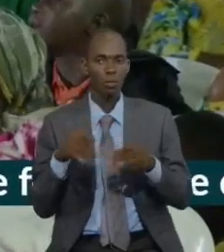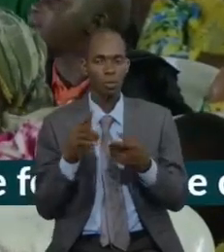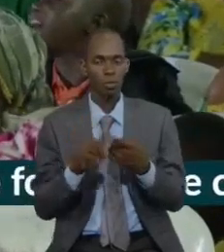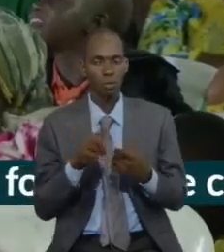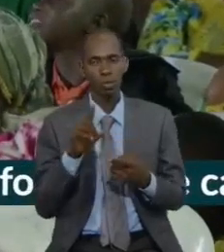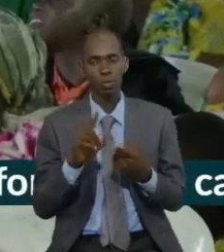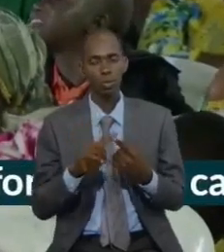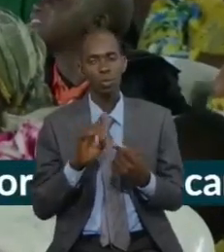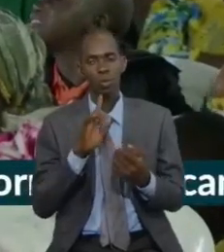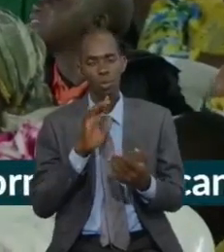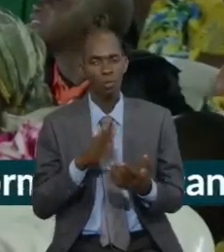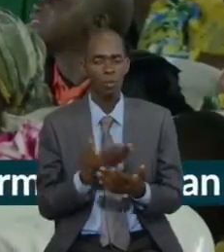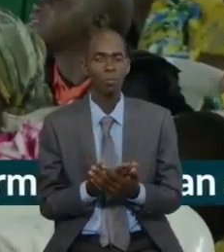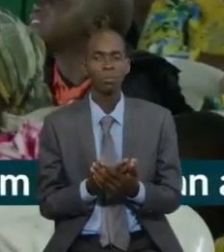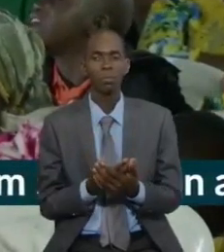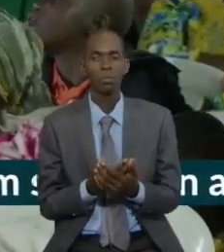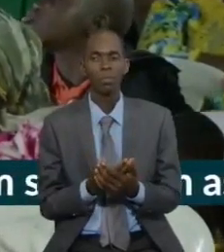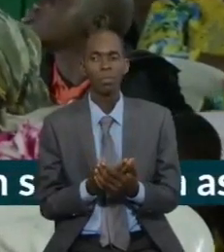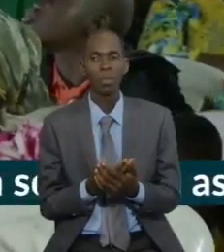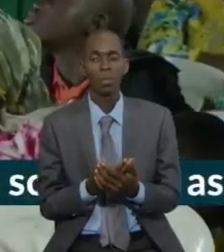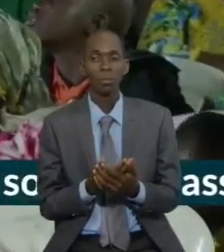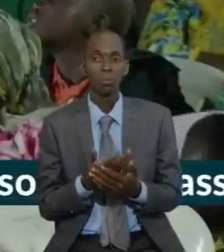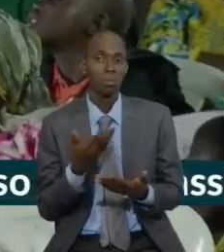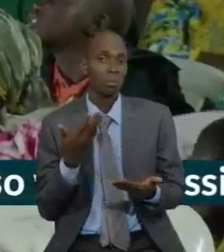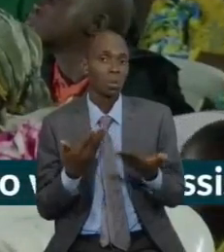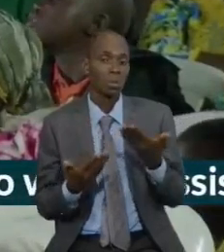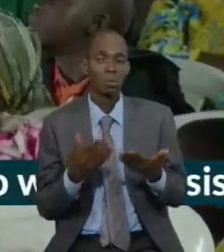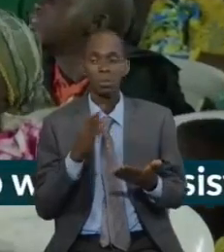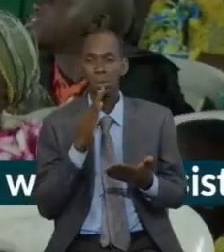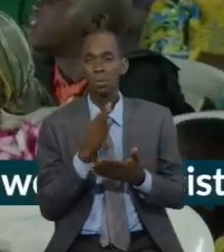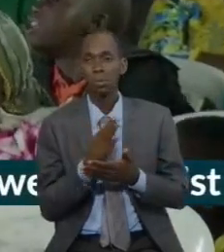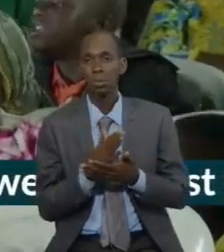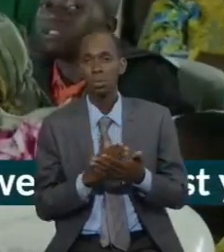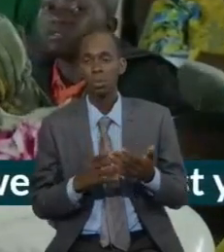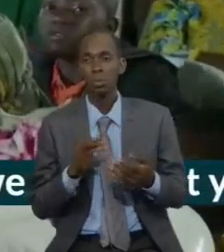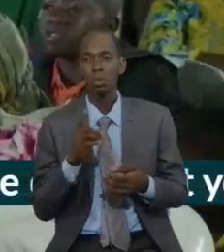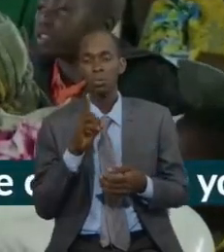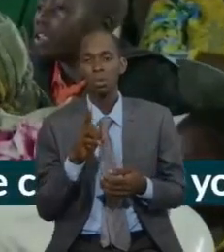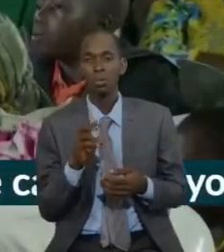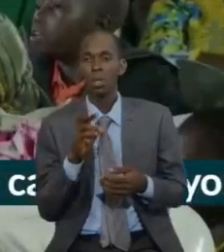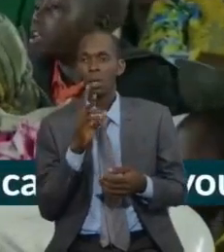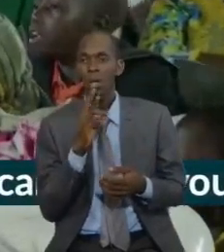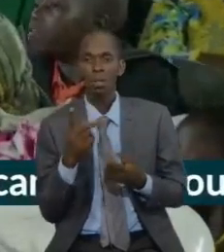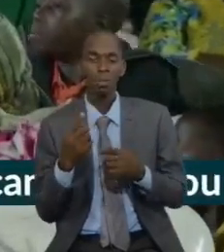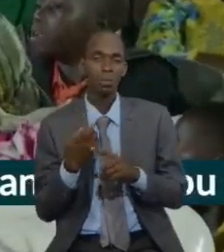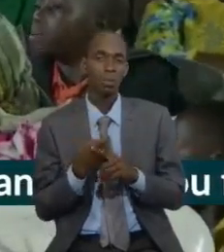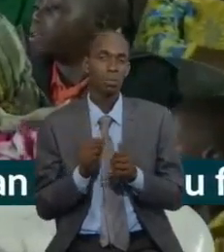Perhaps when they convert, some of them are coming from other nations indicated there.